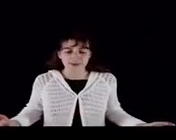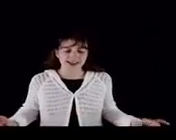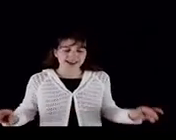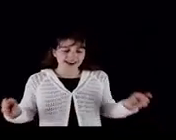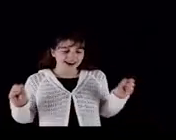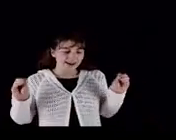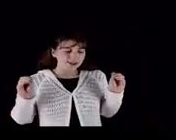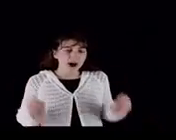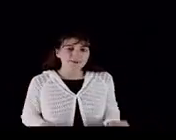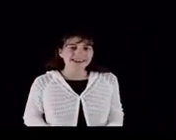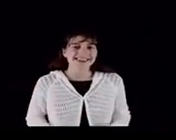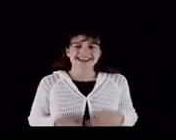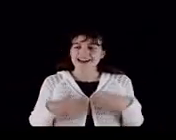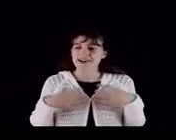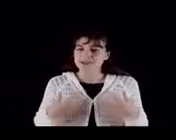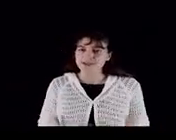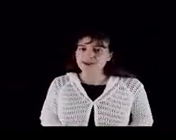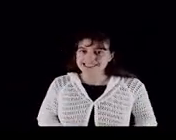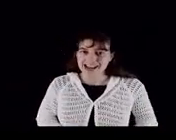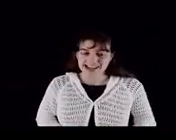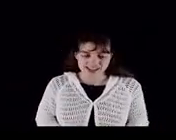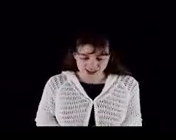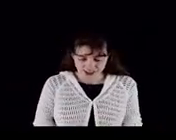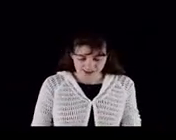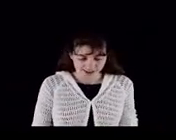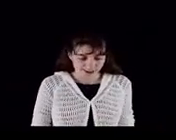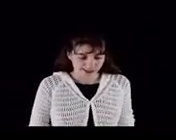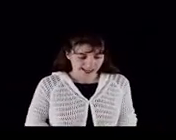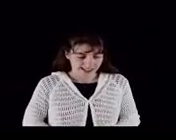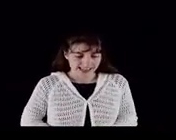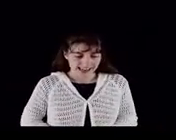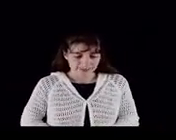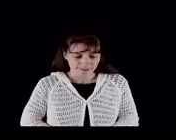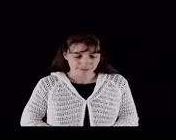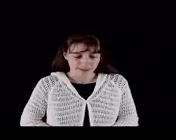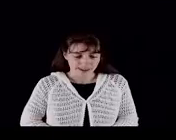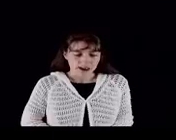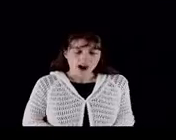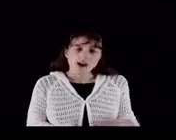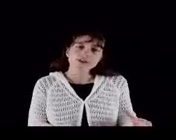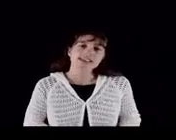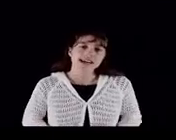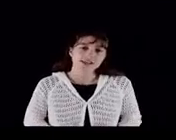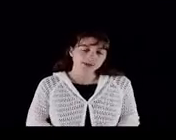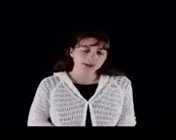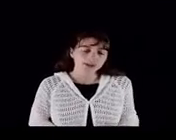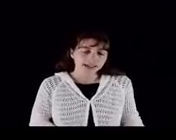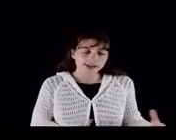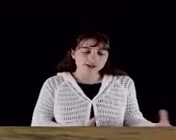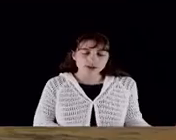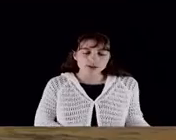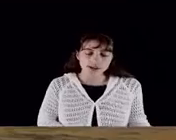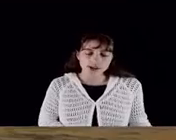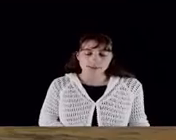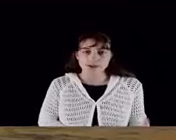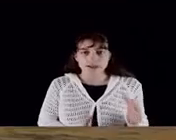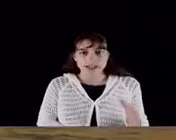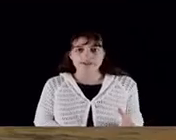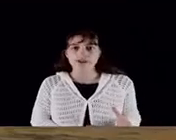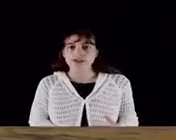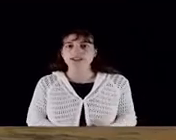incredible topic that I am so excited to share with you today. Our first text, we're going to look at Deuteronomy